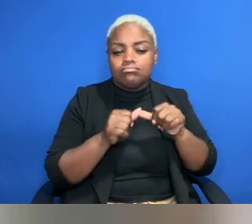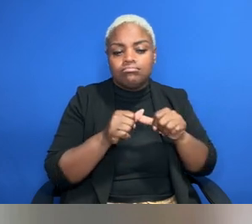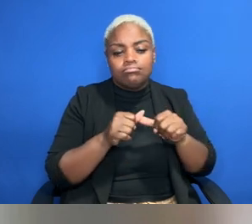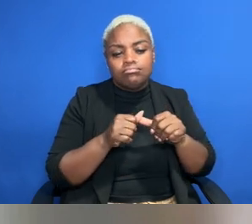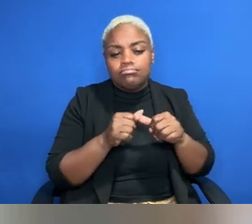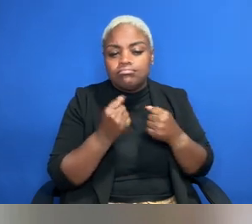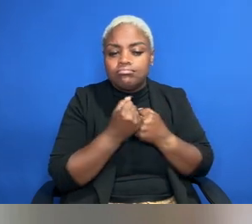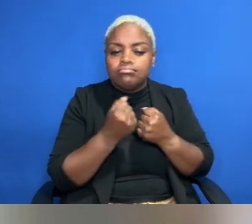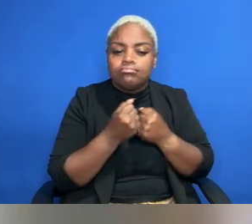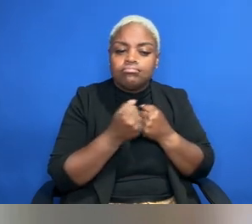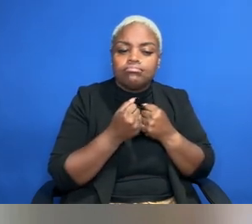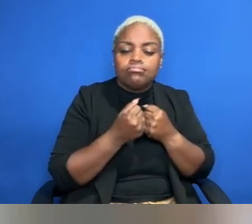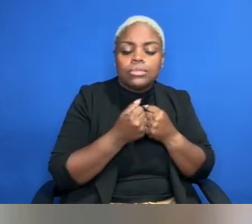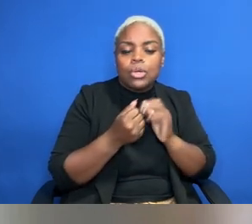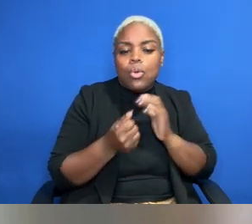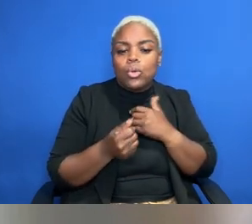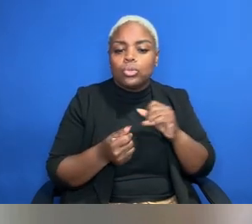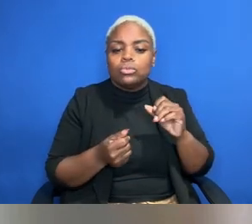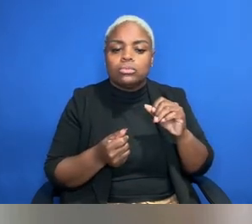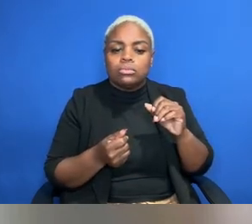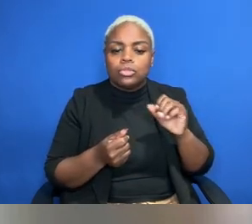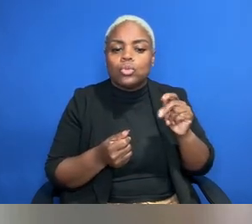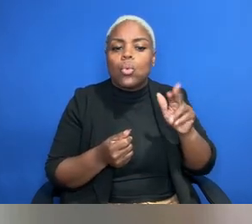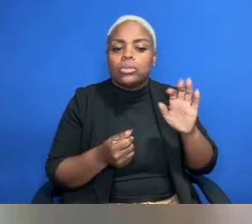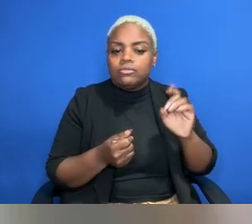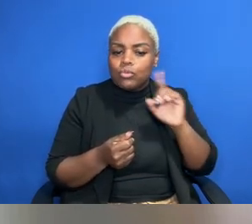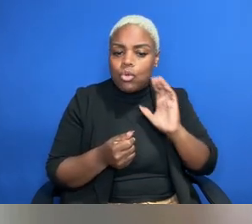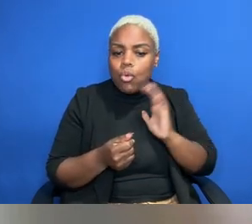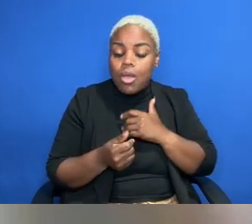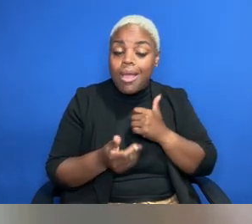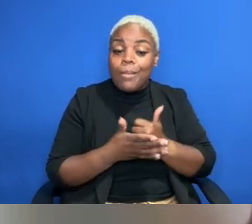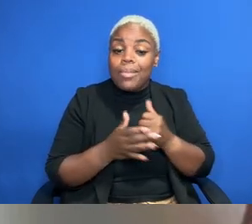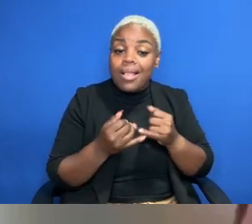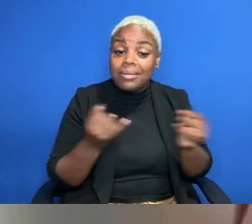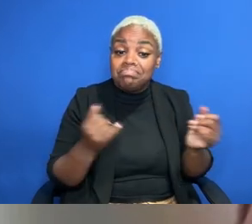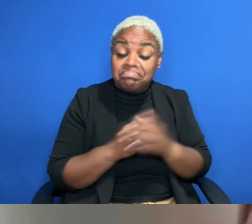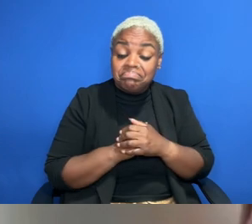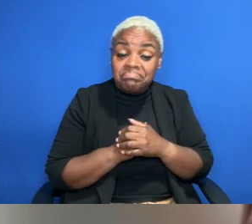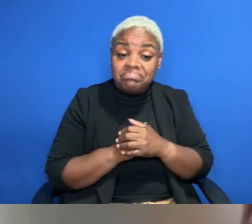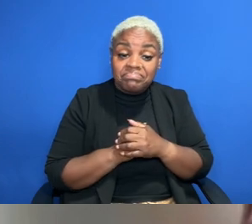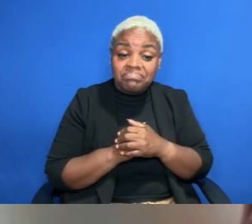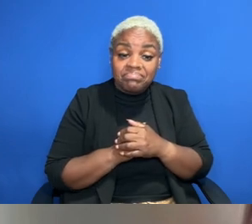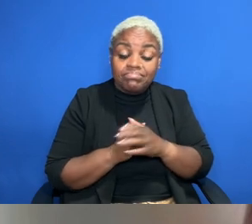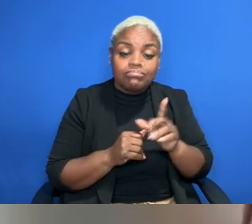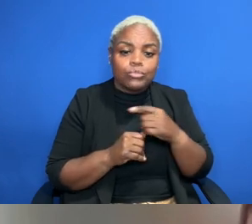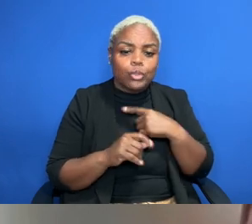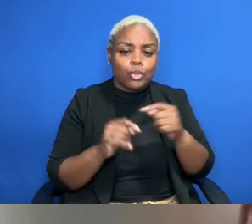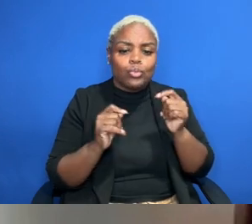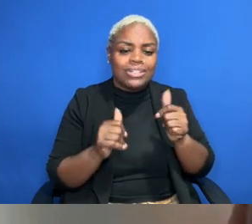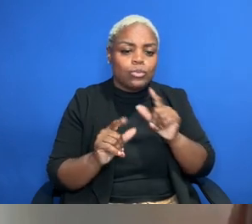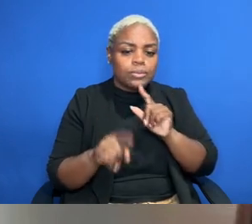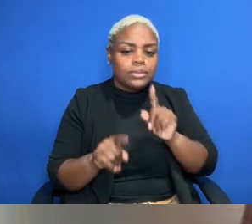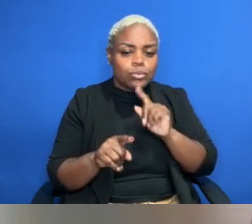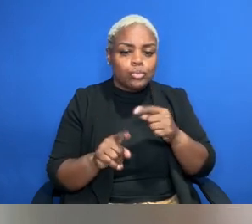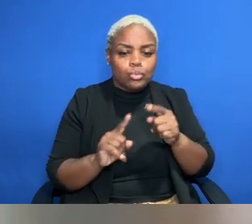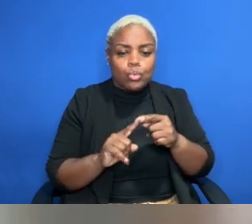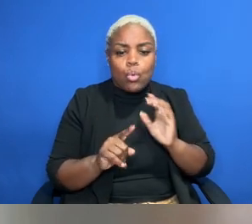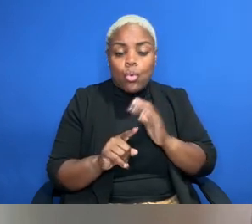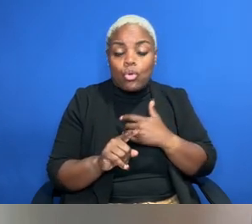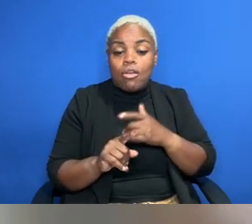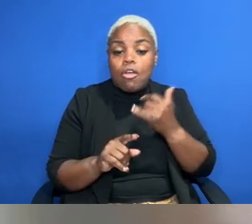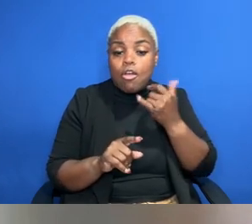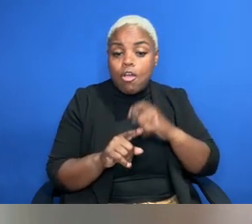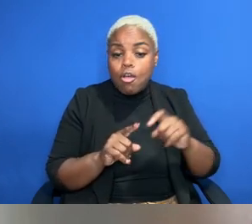today. She's really been the source of getting our helpline. We are as quickly